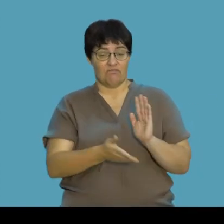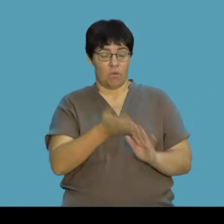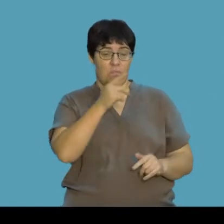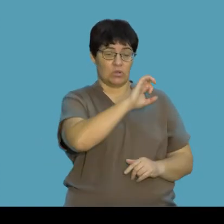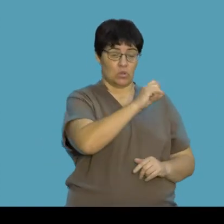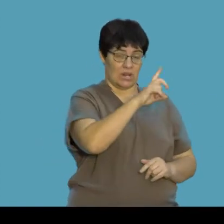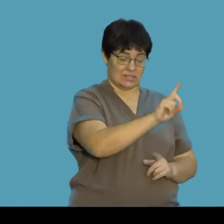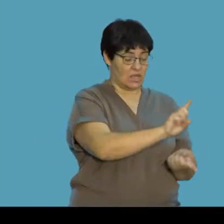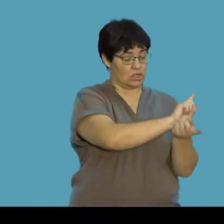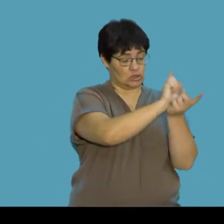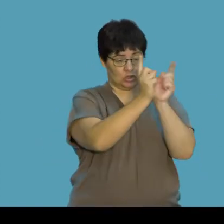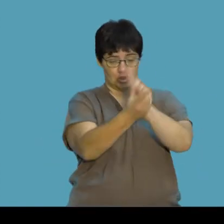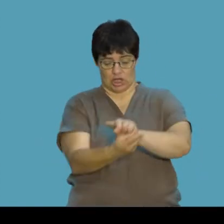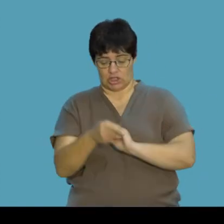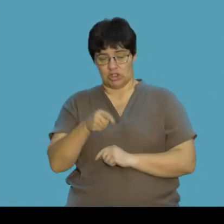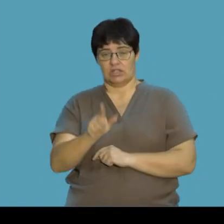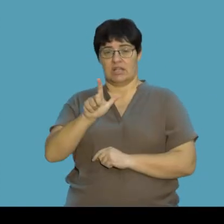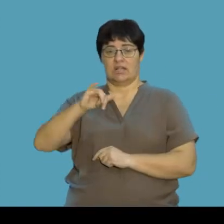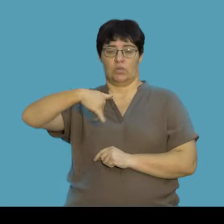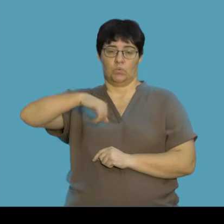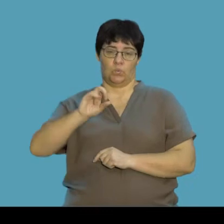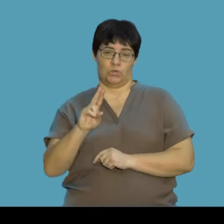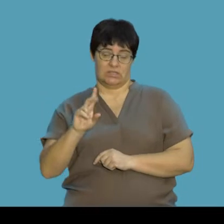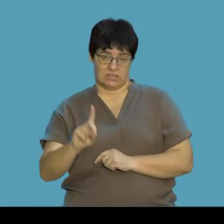liquid. Okay, so it's from solid,